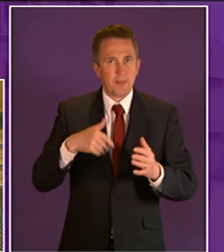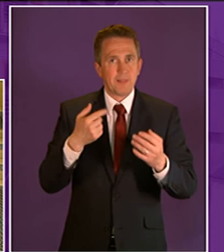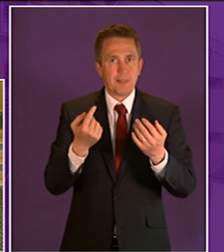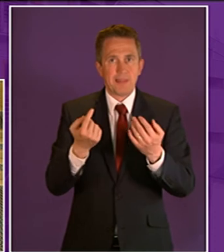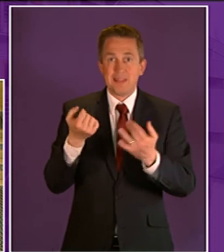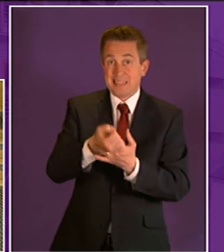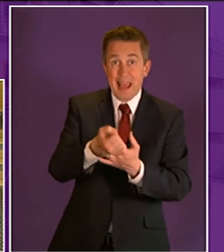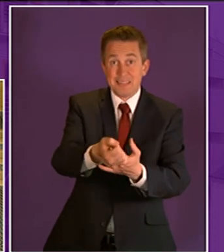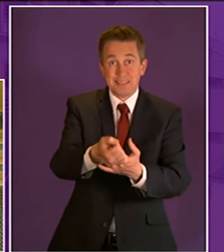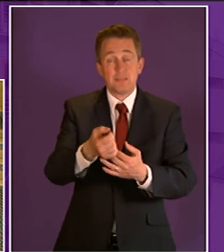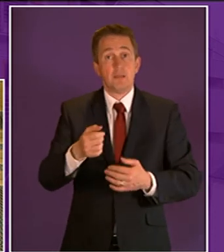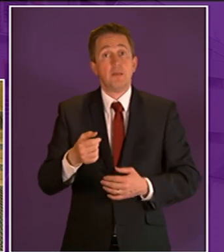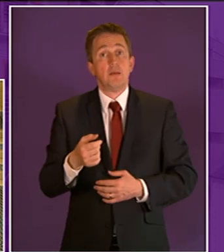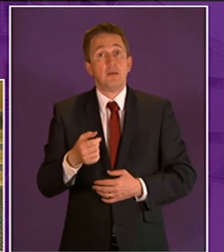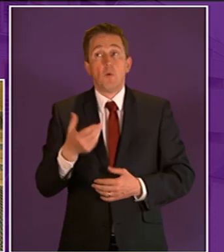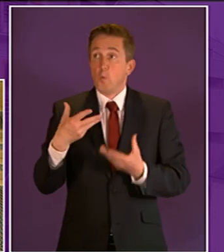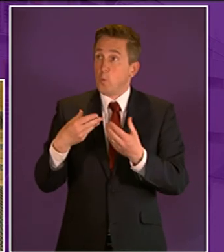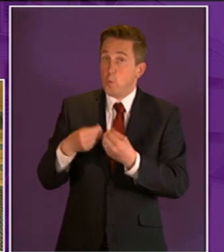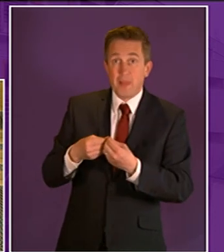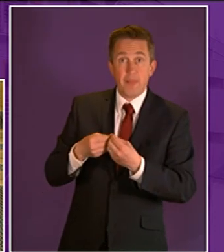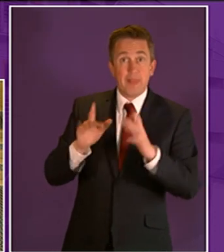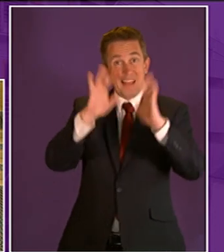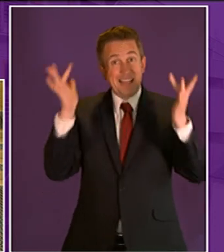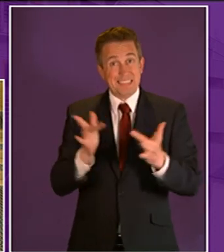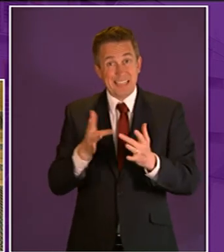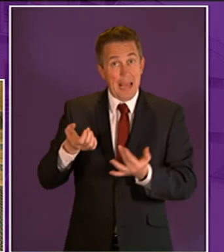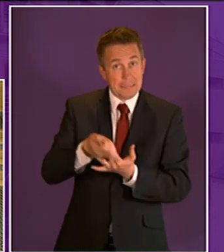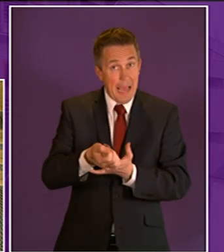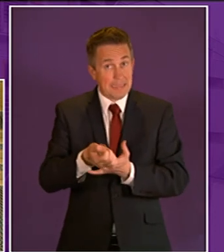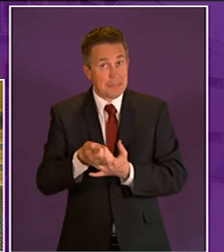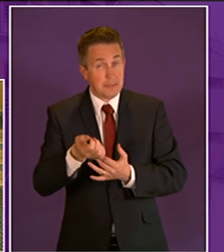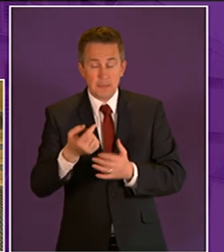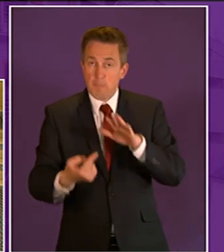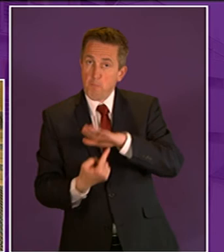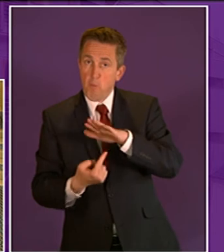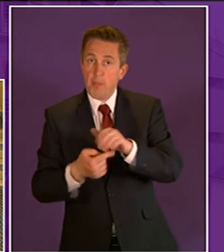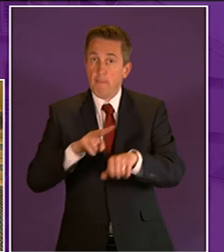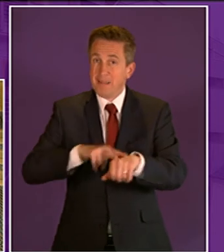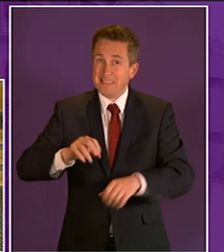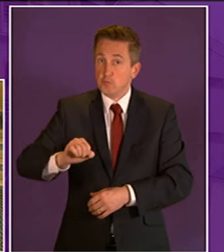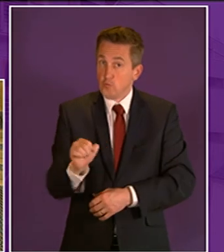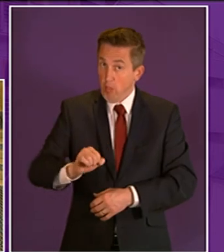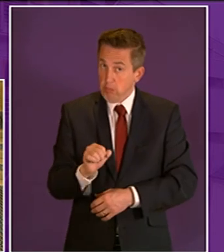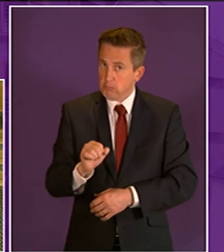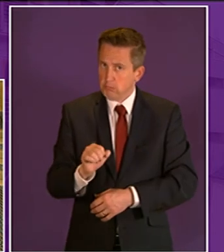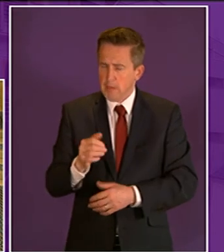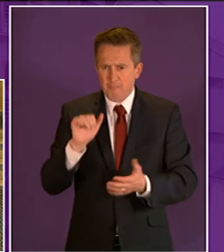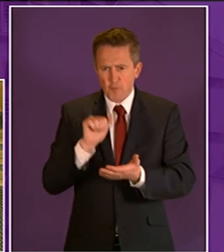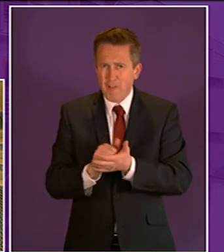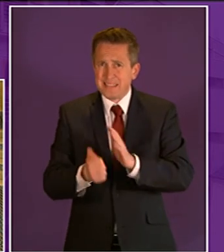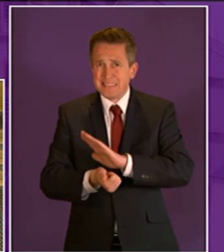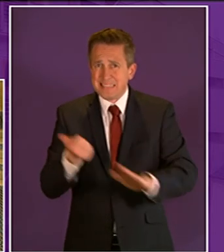of cyber attacks, it's very important that Police Scotland have the expertise in